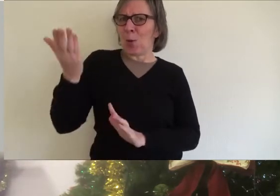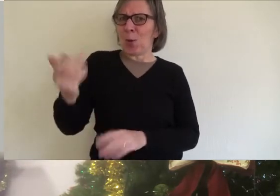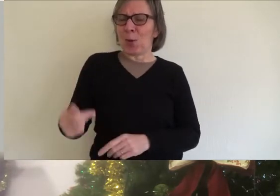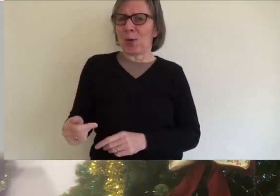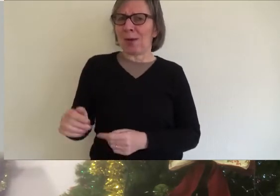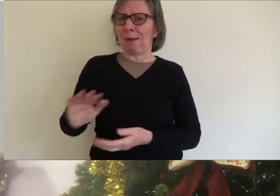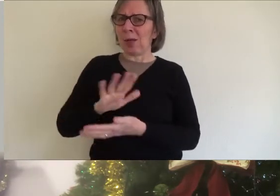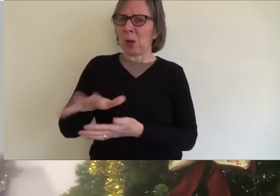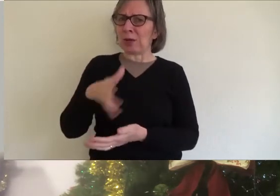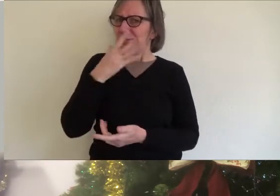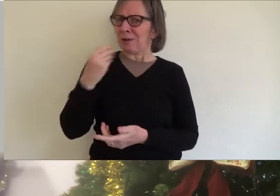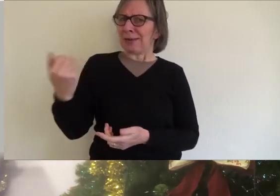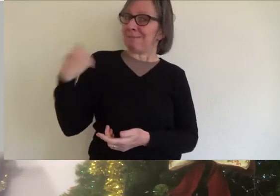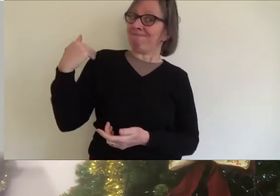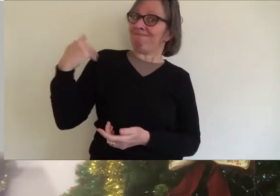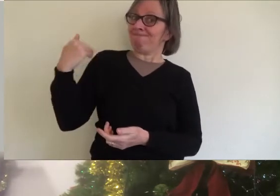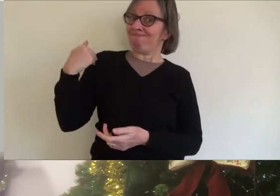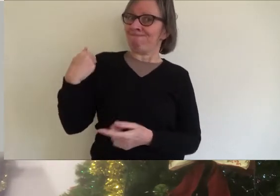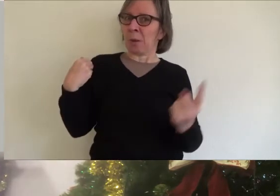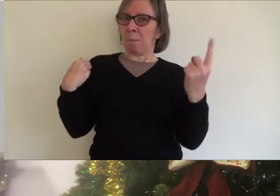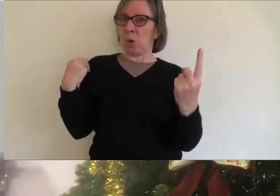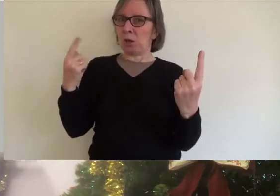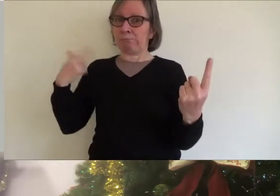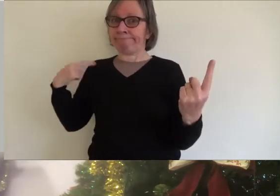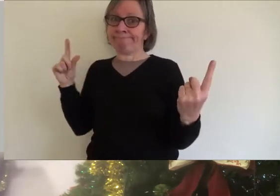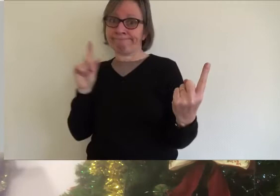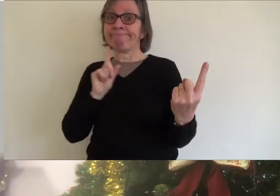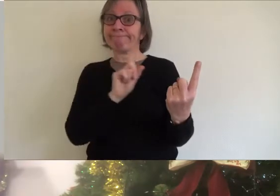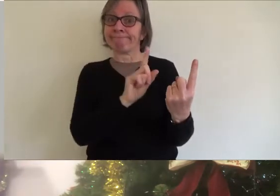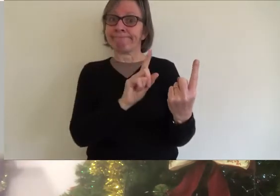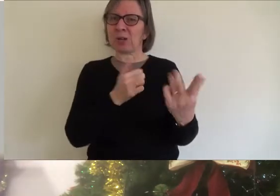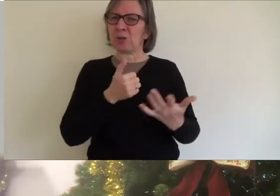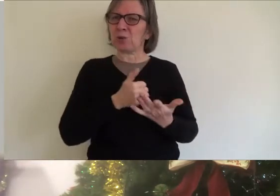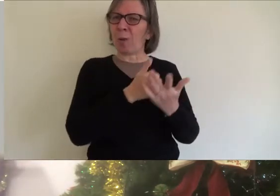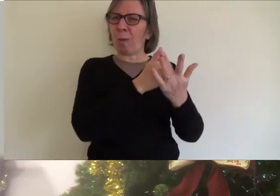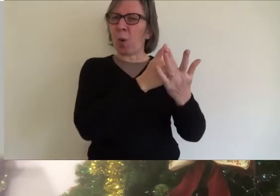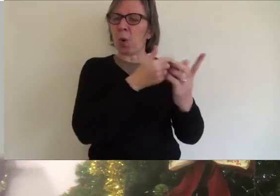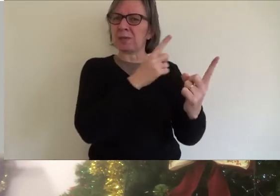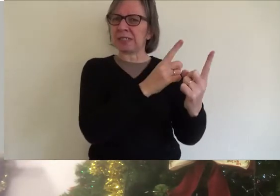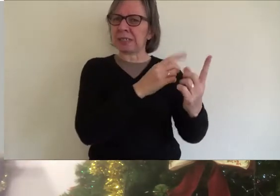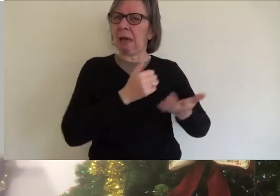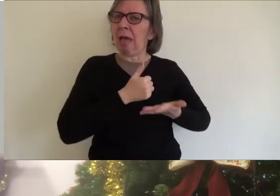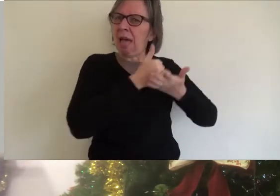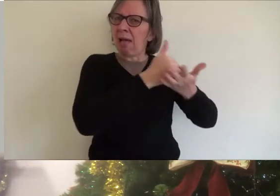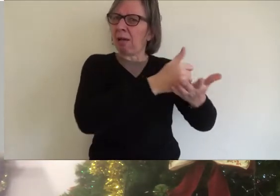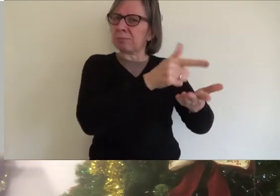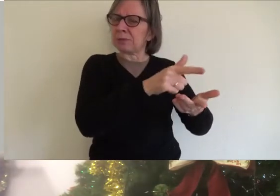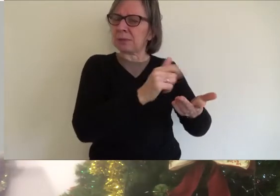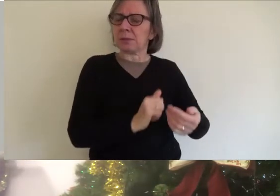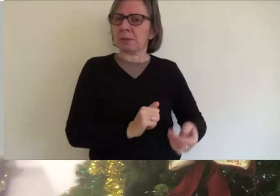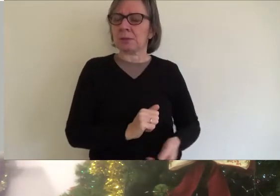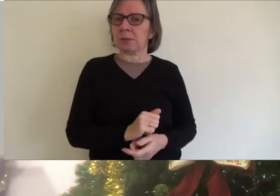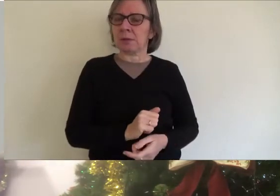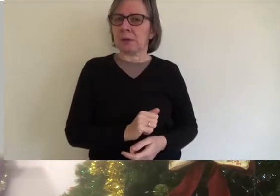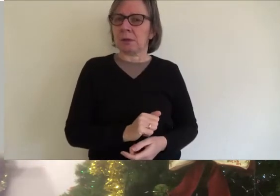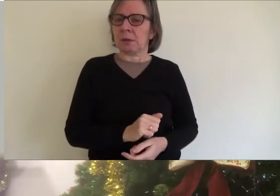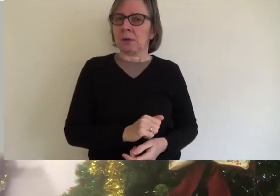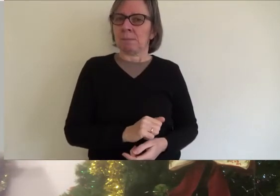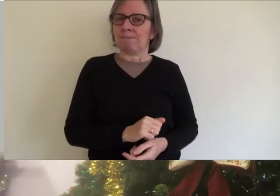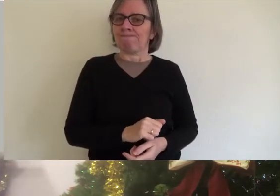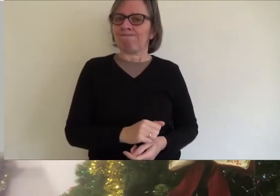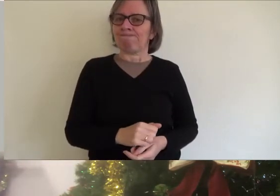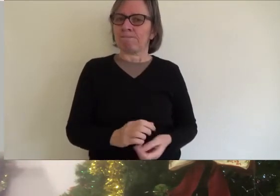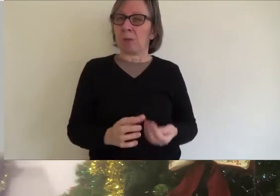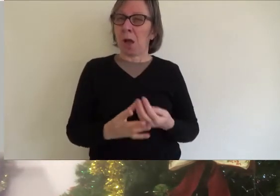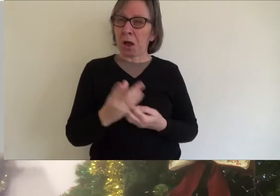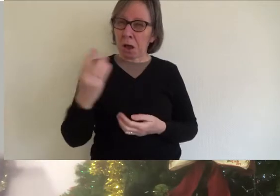we might be prompted by the Holy Spirit to go and speak to somebody, to offer support, to offer aid, to help somebody. God scripturally